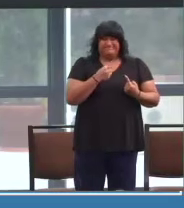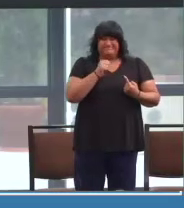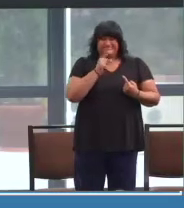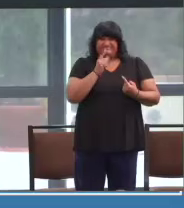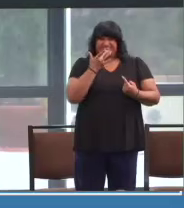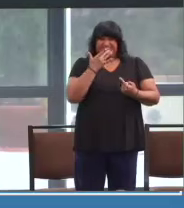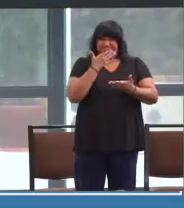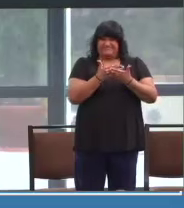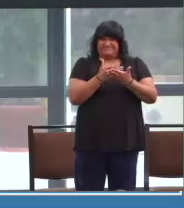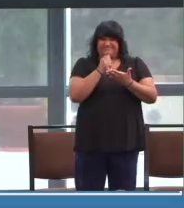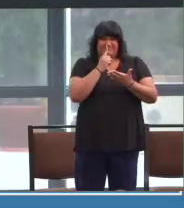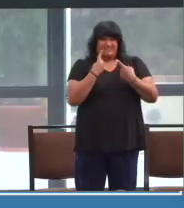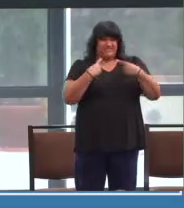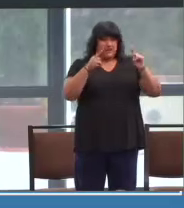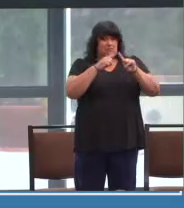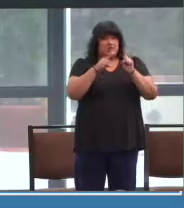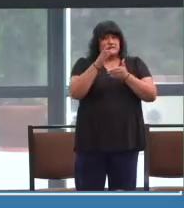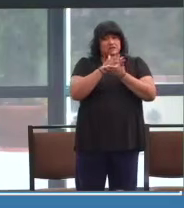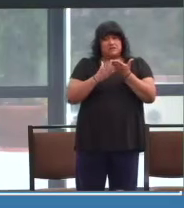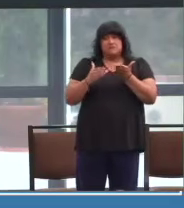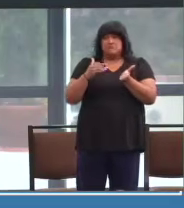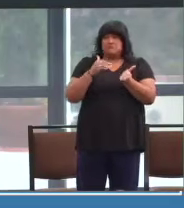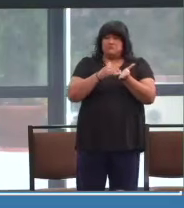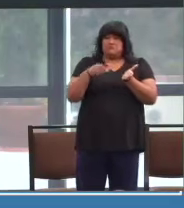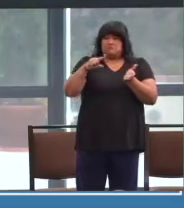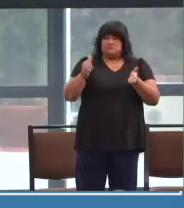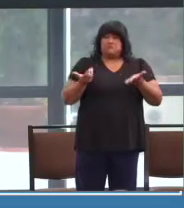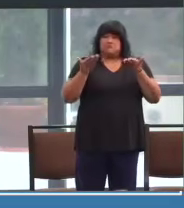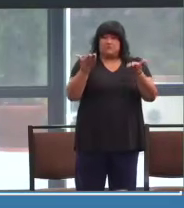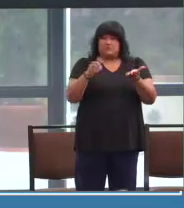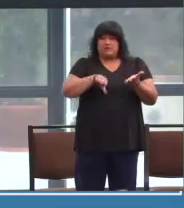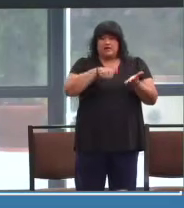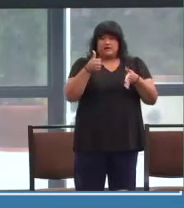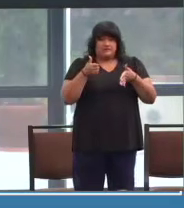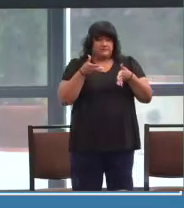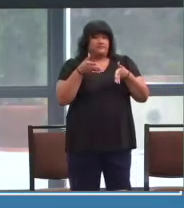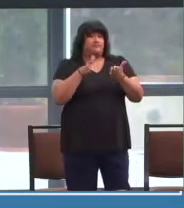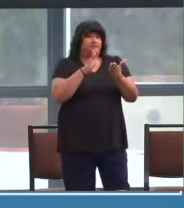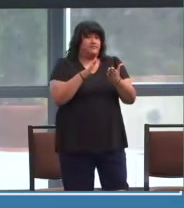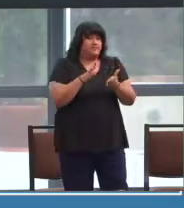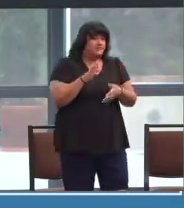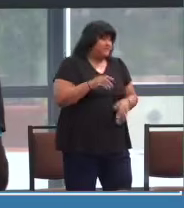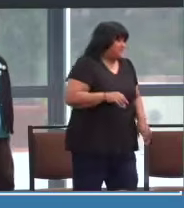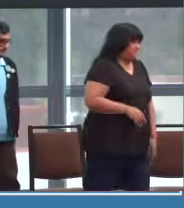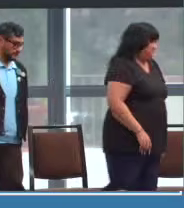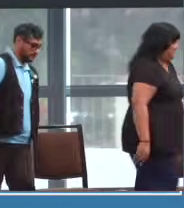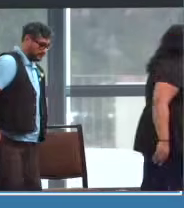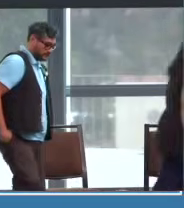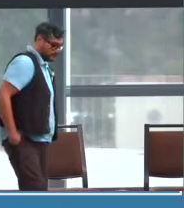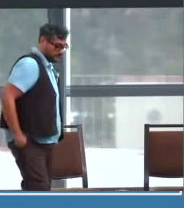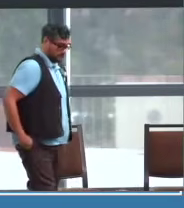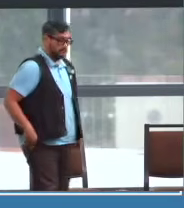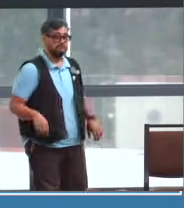it's not very effective, but it's something that some providers have tried. Another step is to use topical therapy. So topical therapies would be things